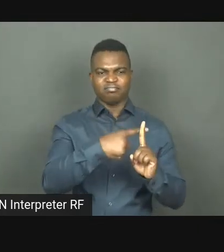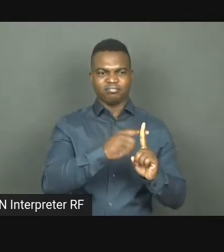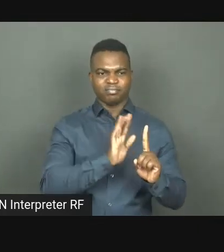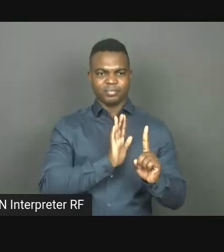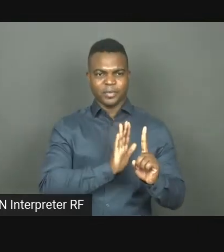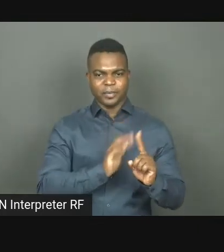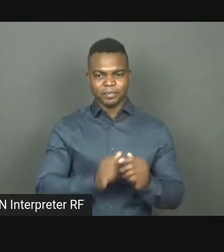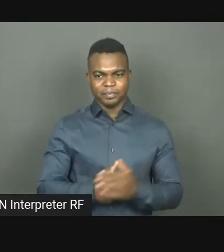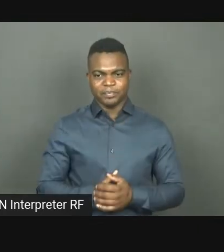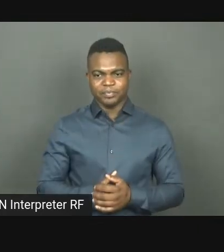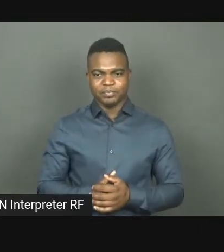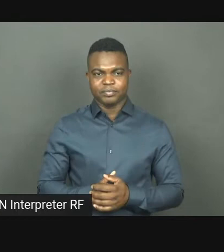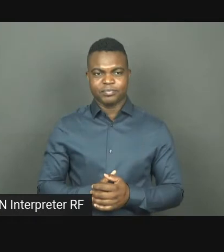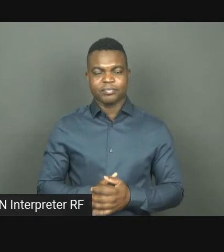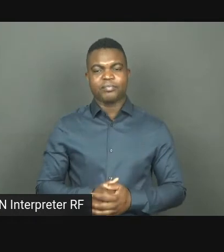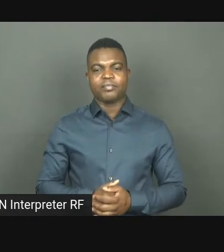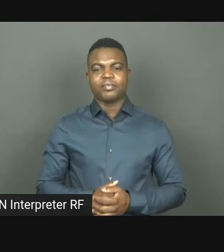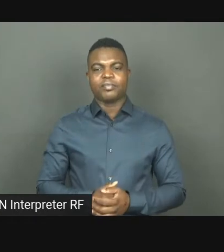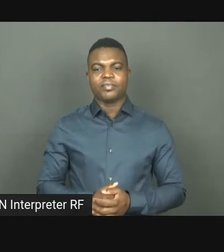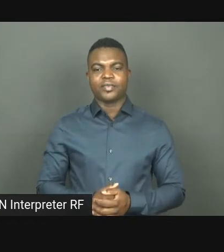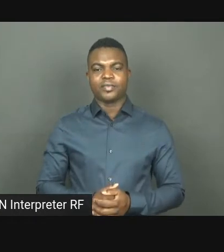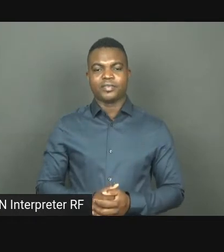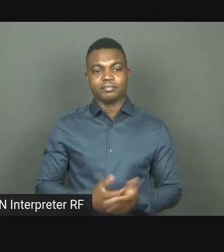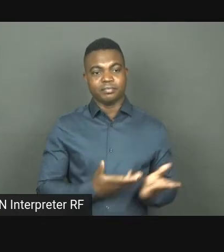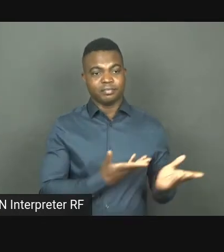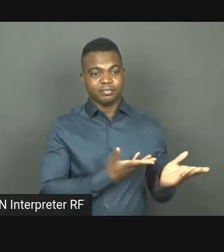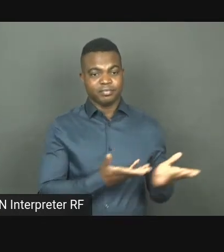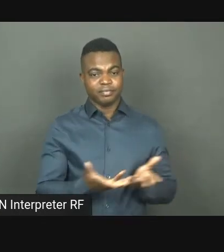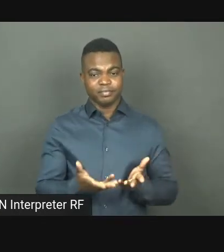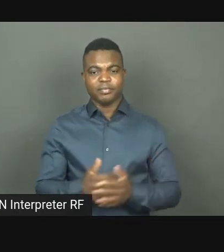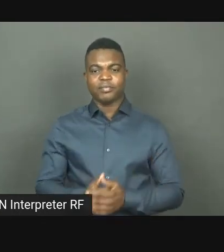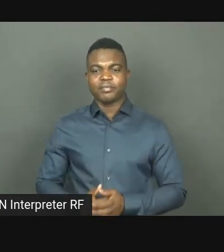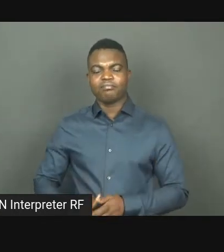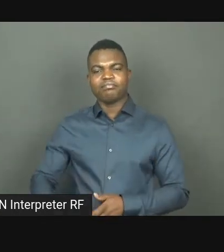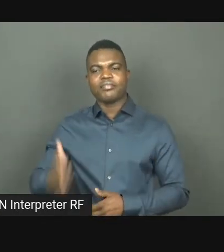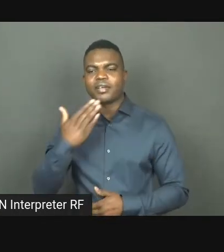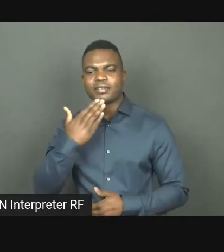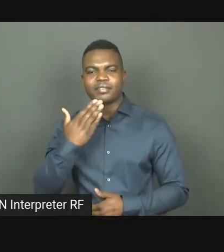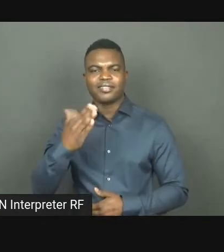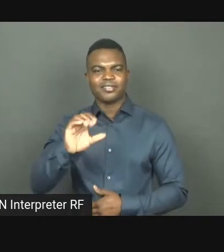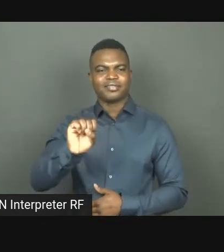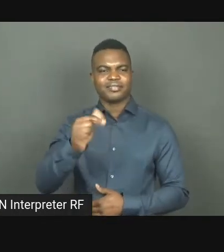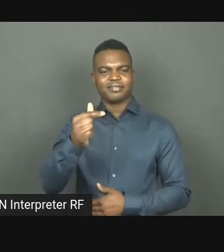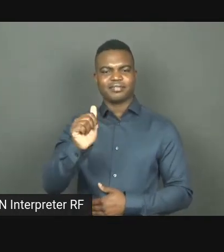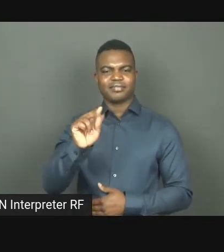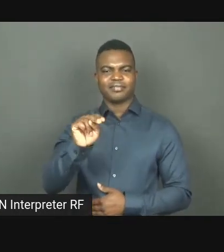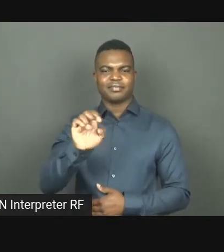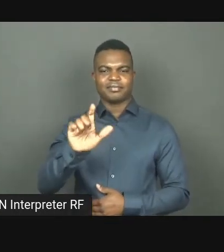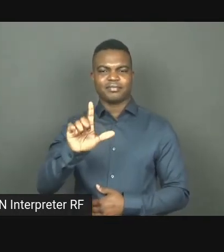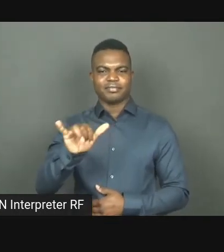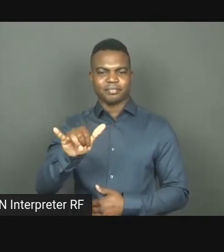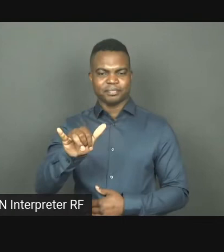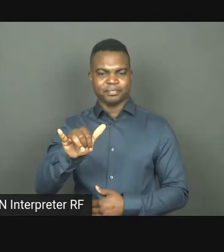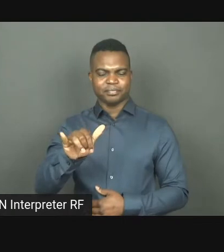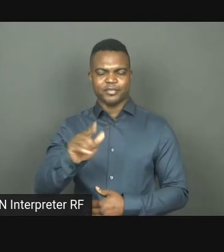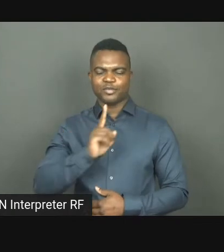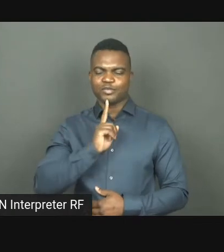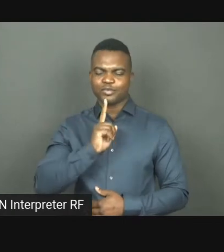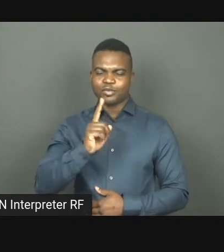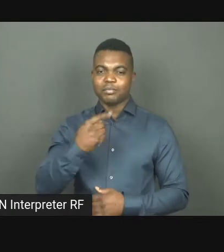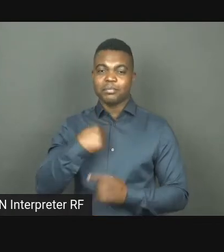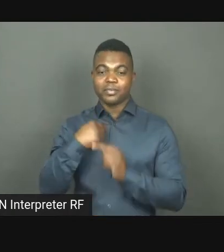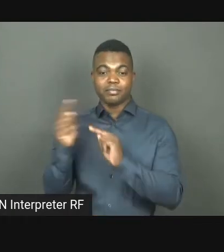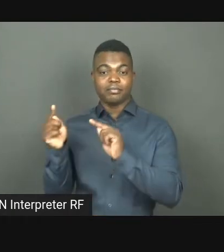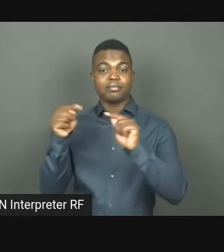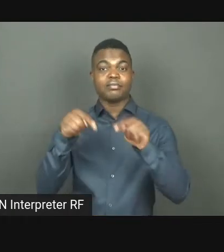last year, we moved to an online conference format, which meant that we could engage with far more people from more countries than before, as shown by